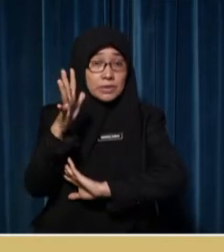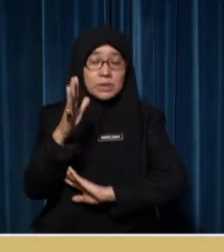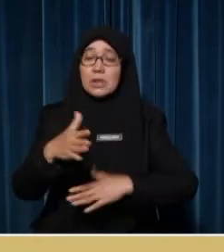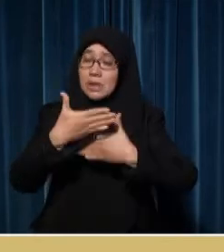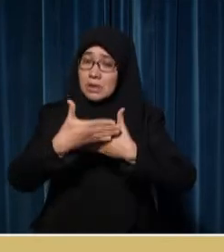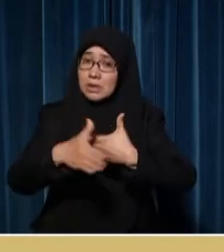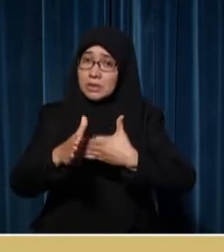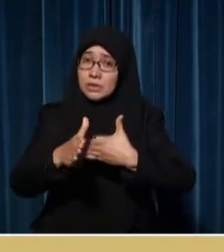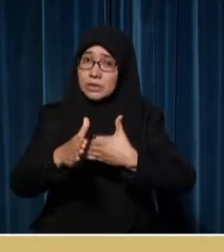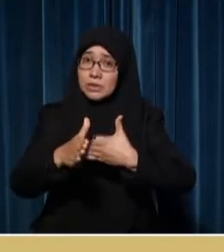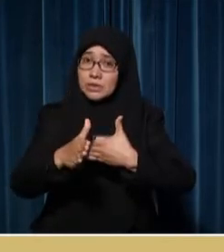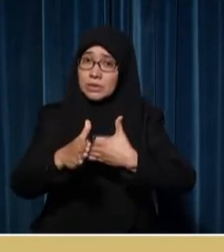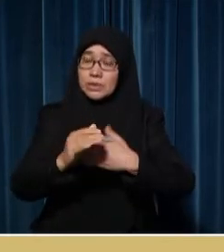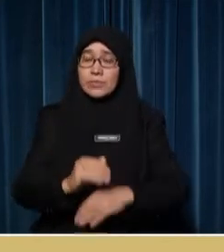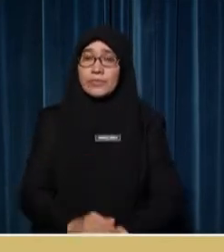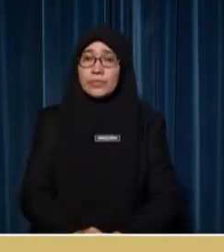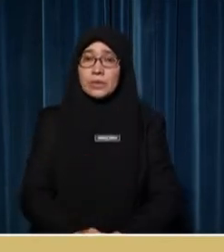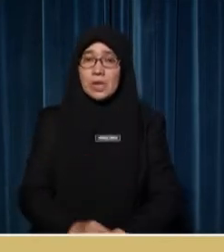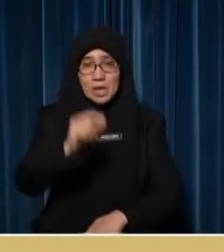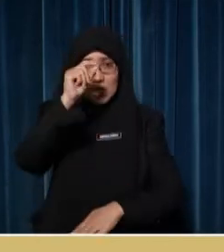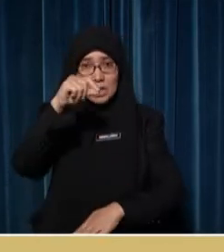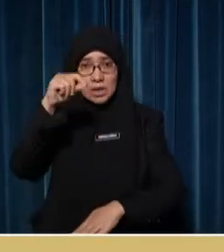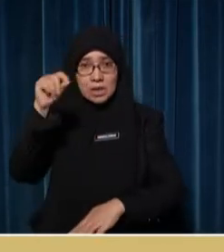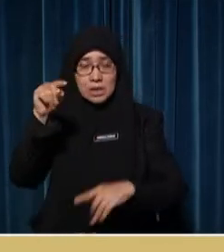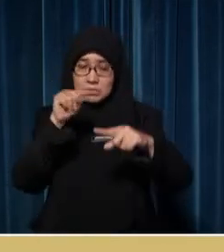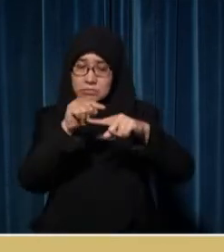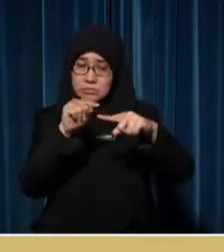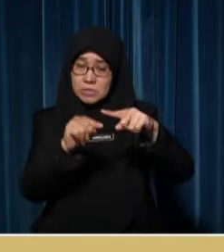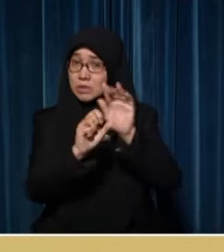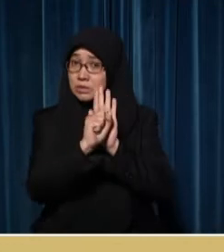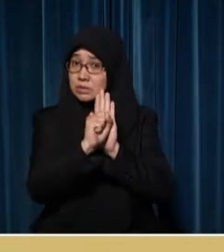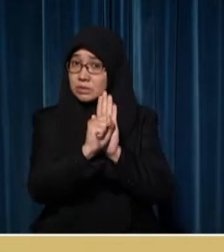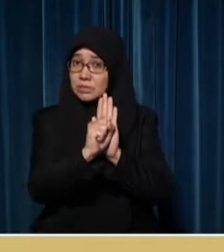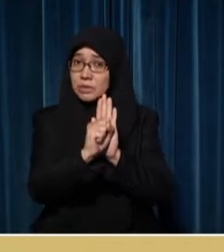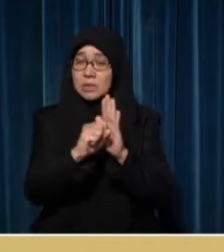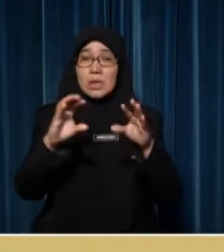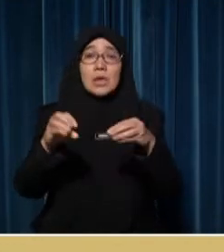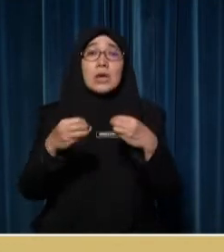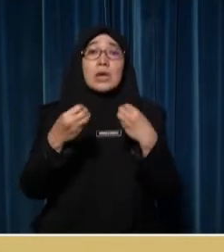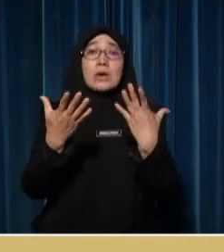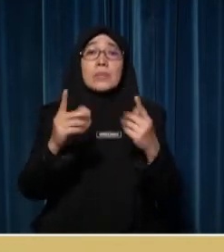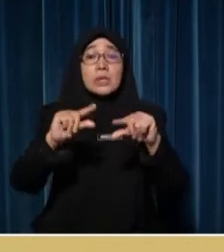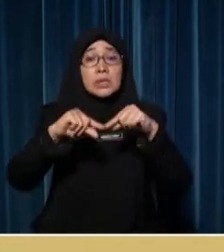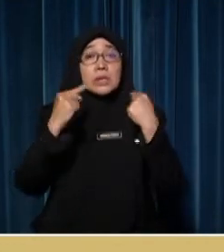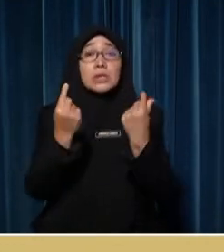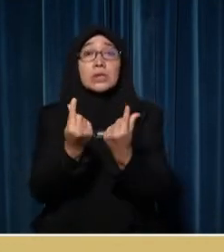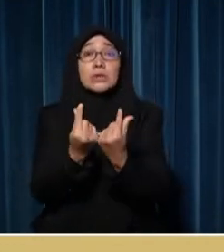After that, let's write the division symbol. How many groups were